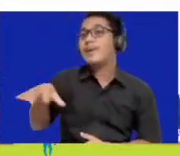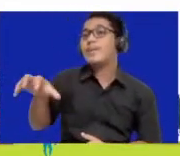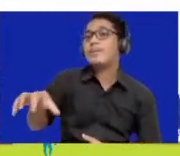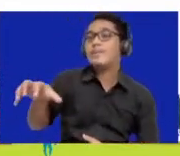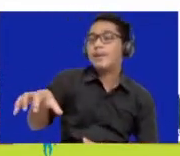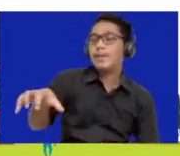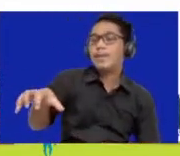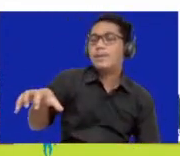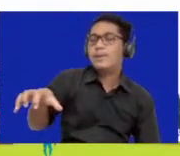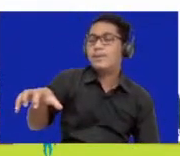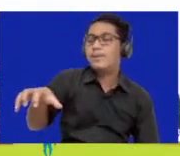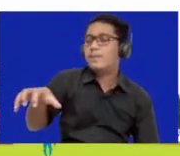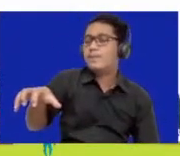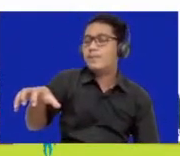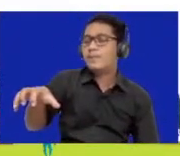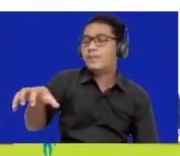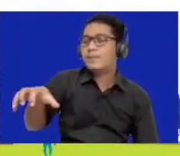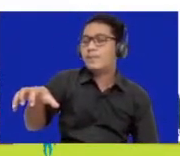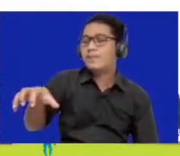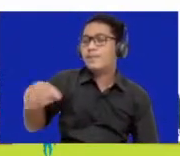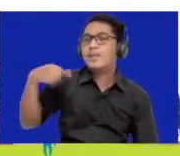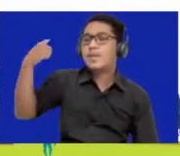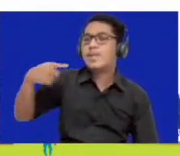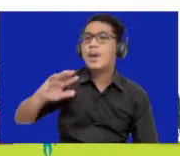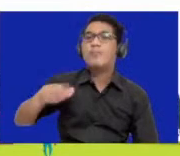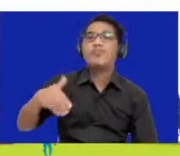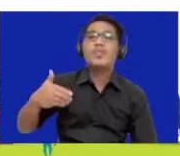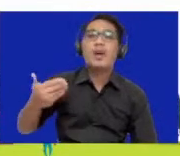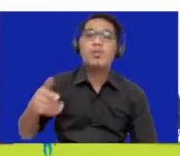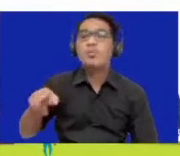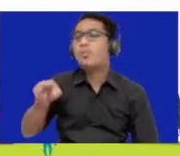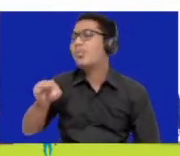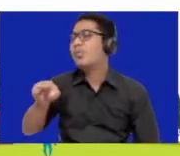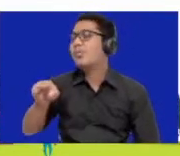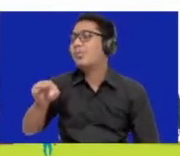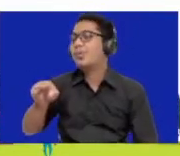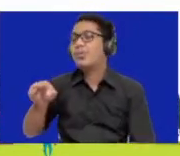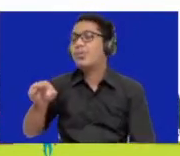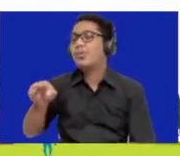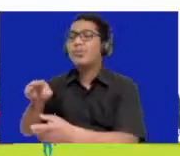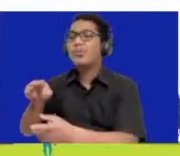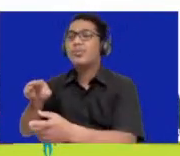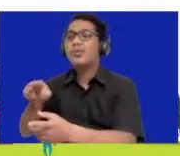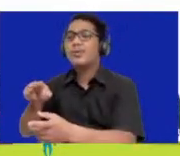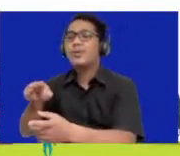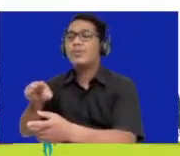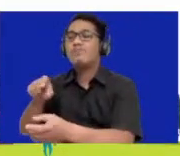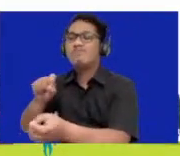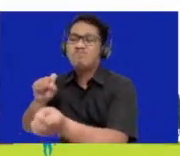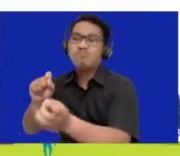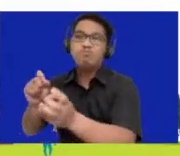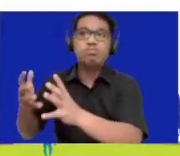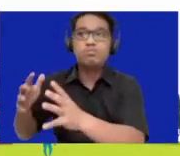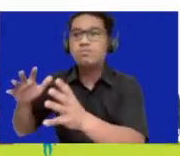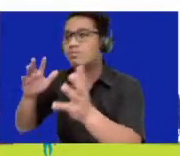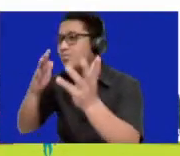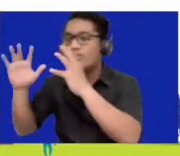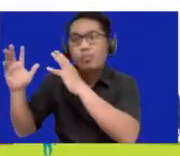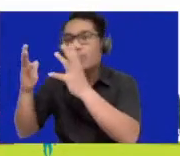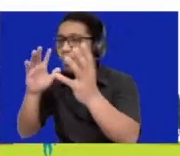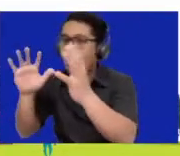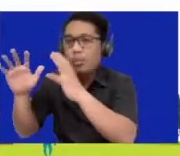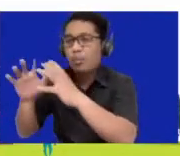basis to cyclones coming up from the Bay of Bengal, as well as the floods coming down from the